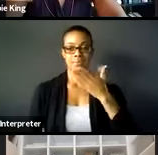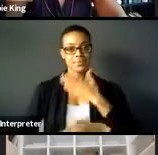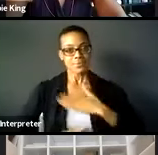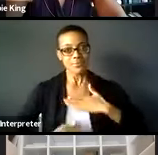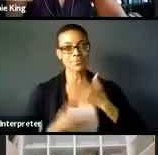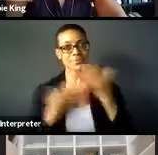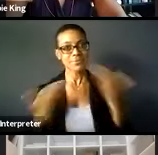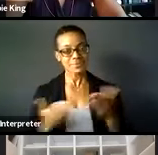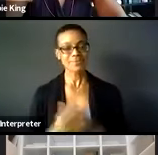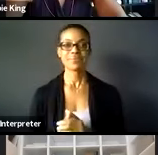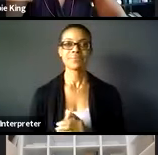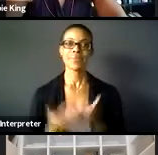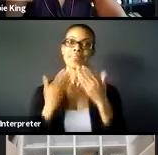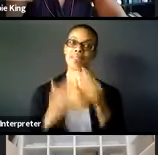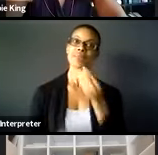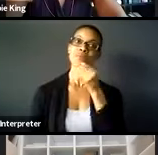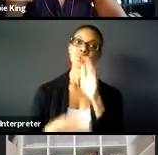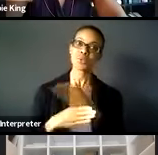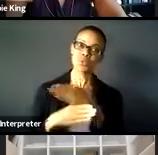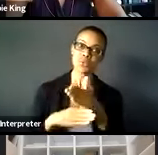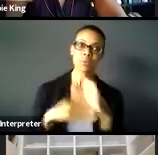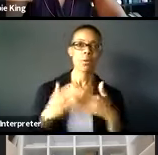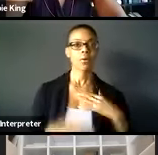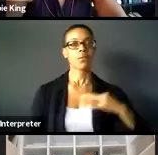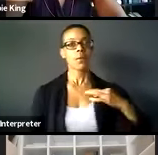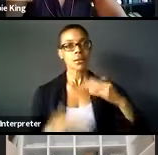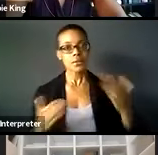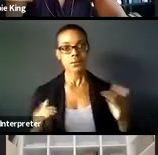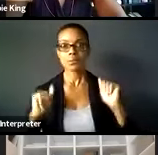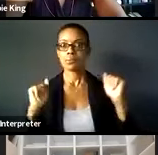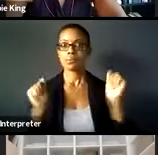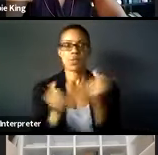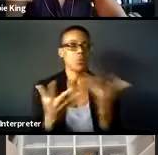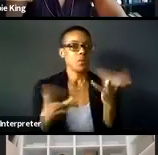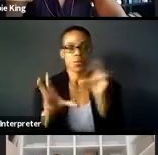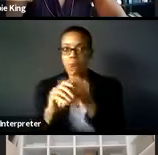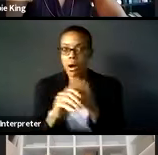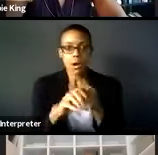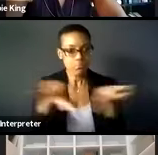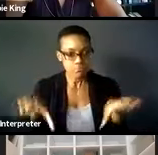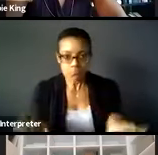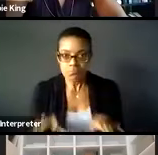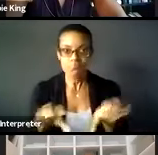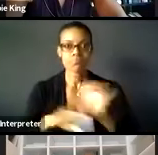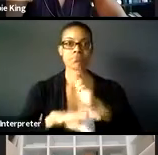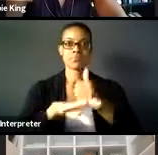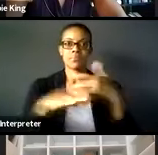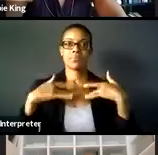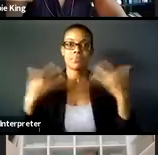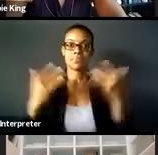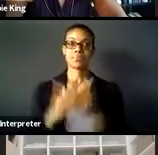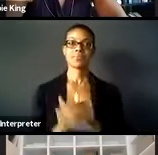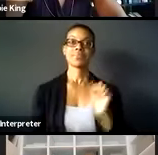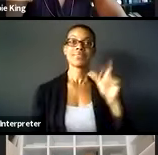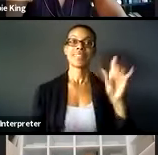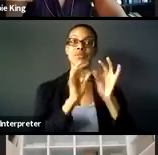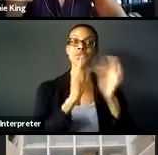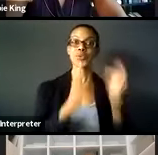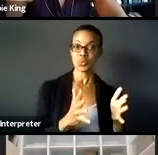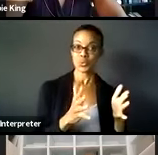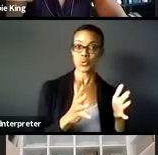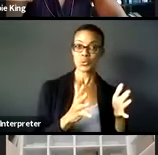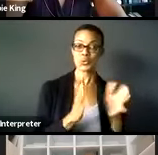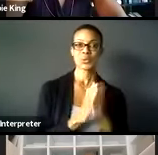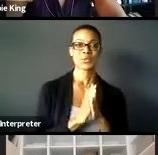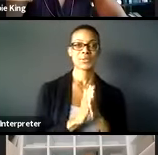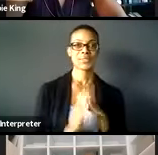thank FoodShare, all the volunteers, and everyone who had a hand in putting together this platform. The ASL interpreters, I